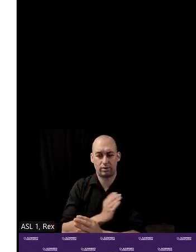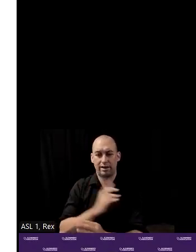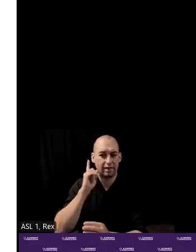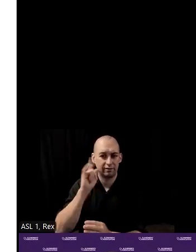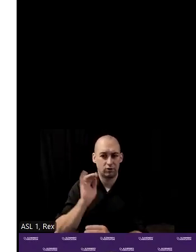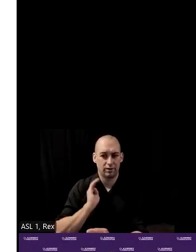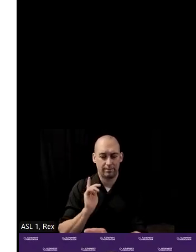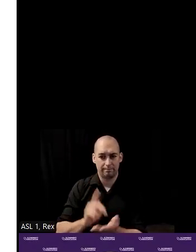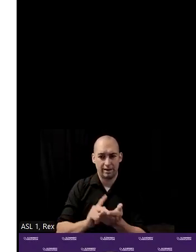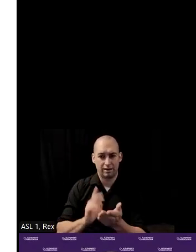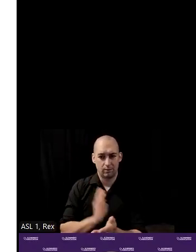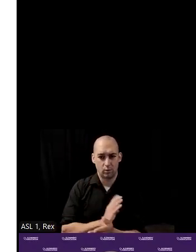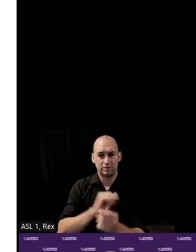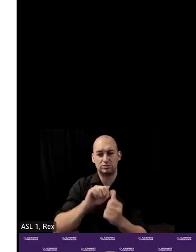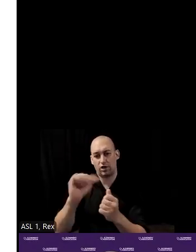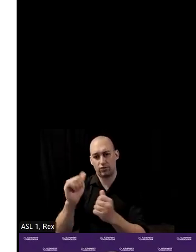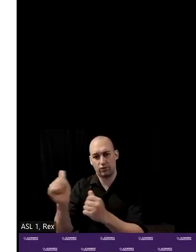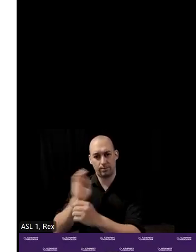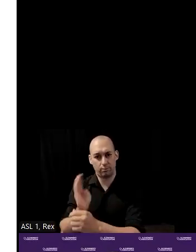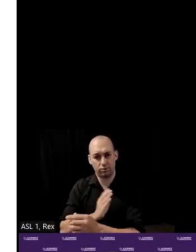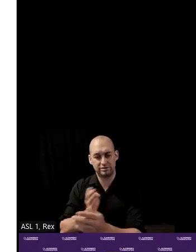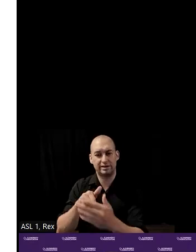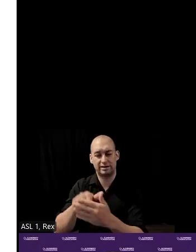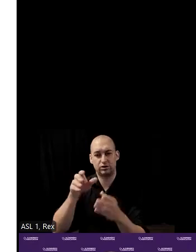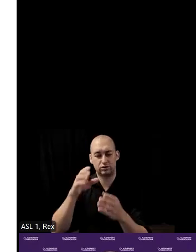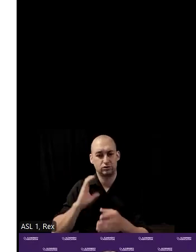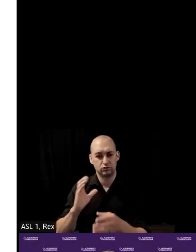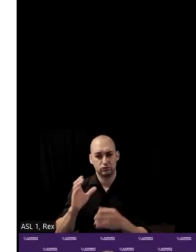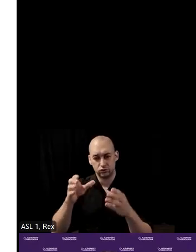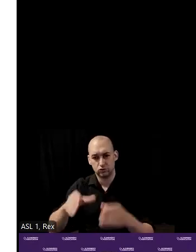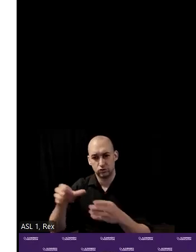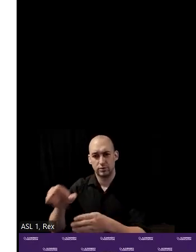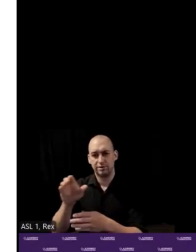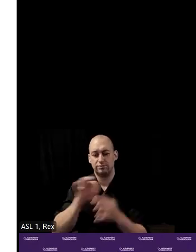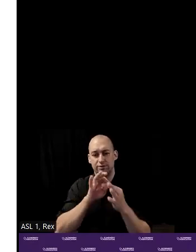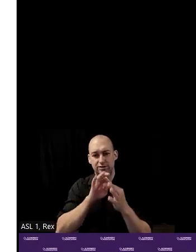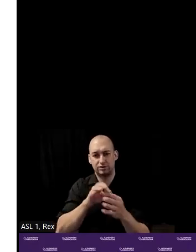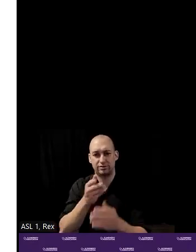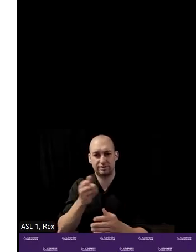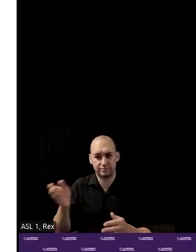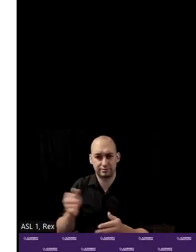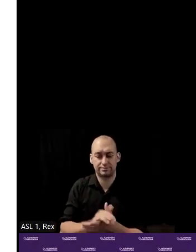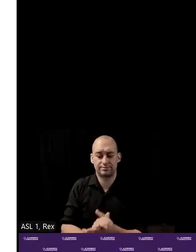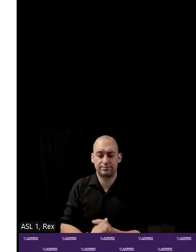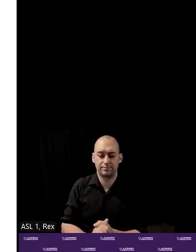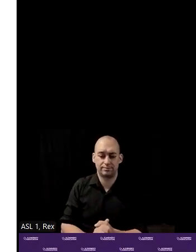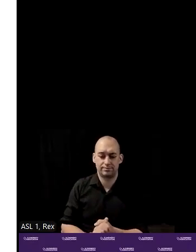other boards under the Department of Consumer Affairs very shortly once those are rolled out. Next slide.